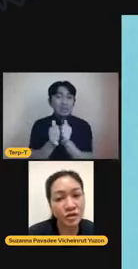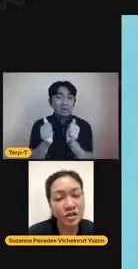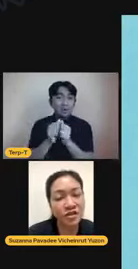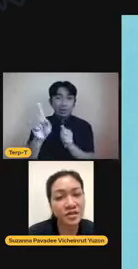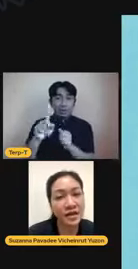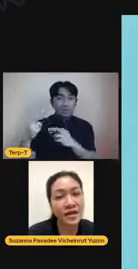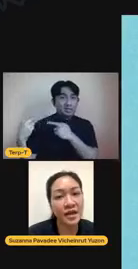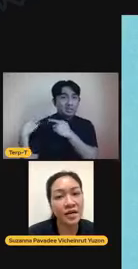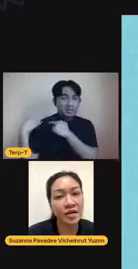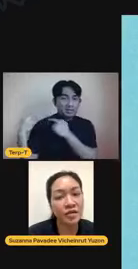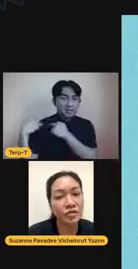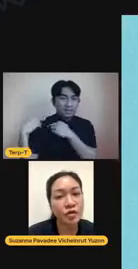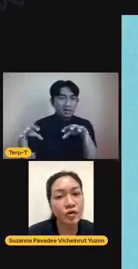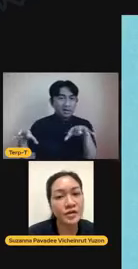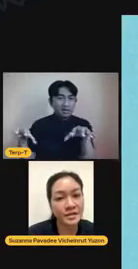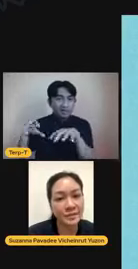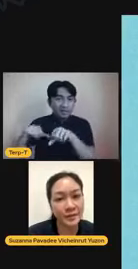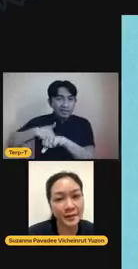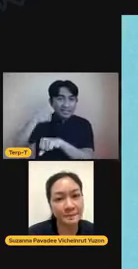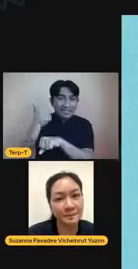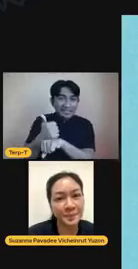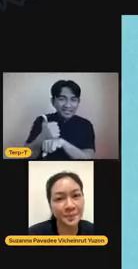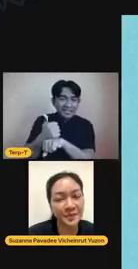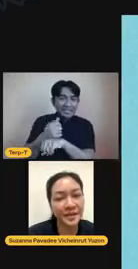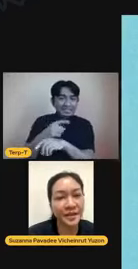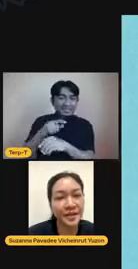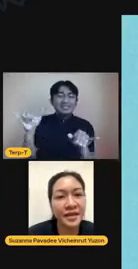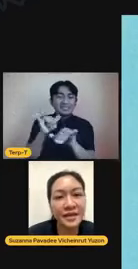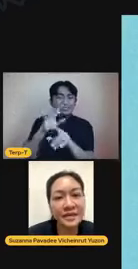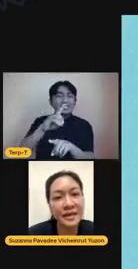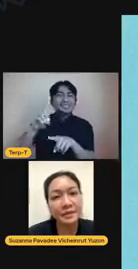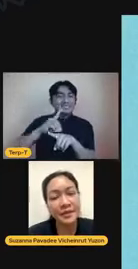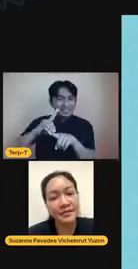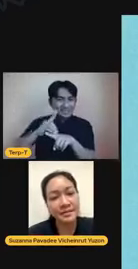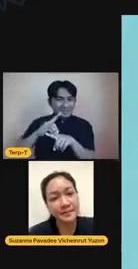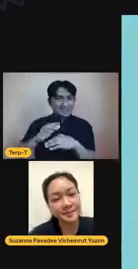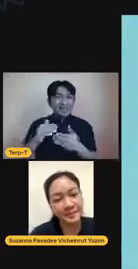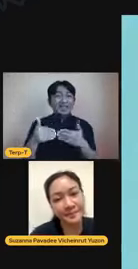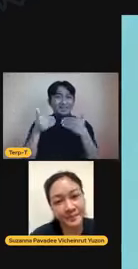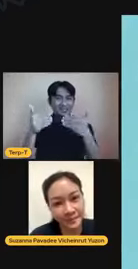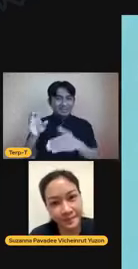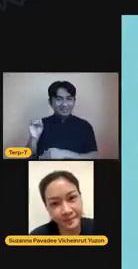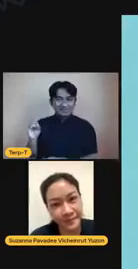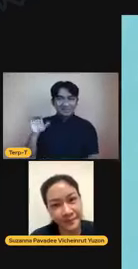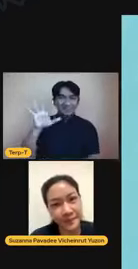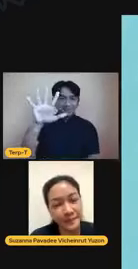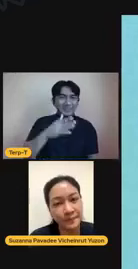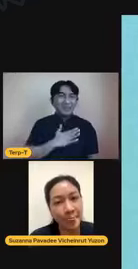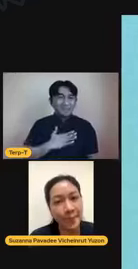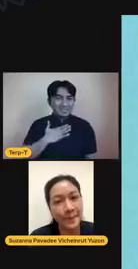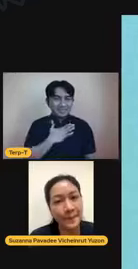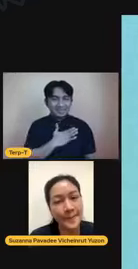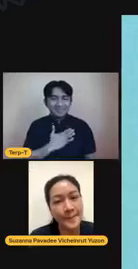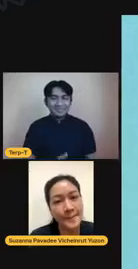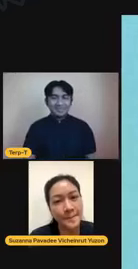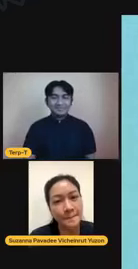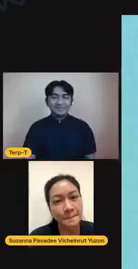her chores, and also her discipline. Okay, next slide, please.